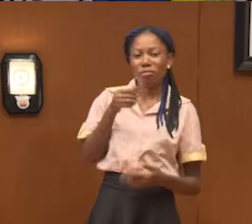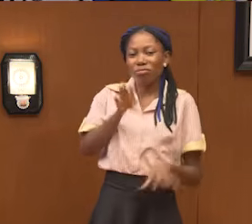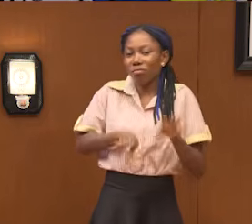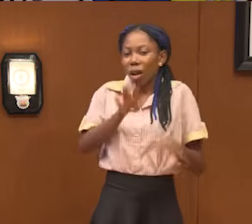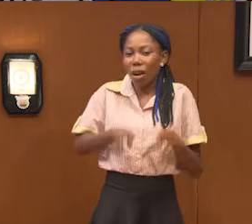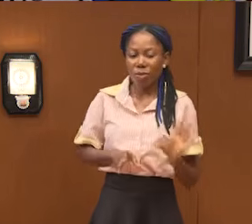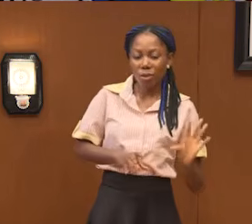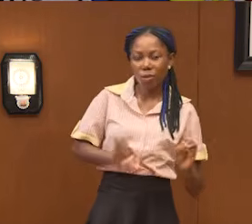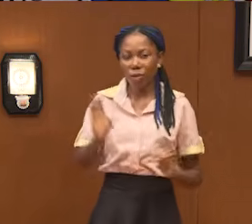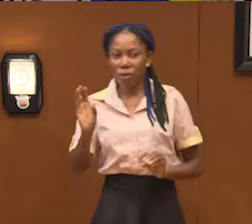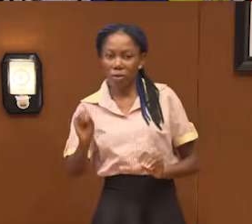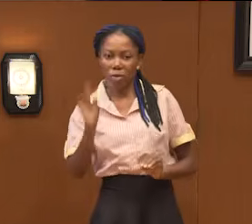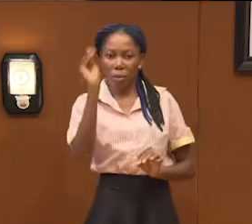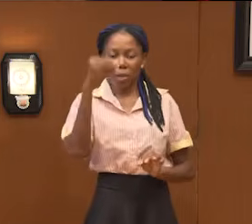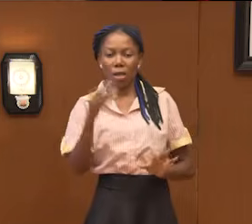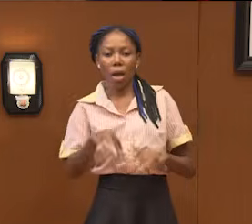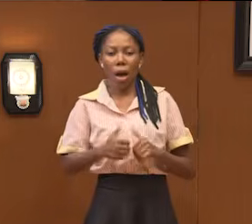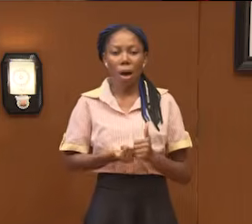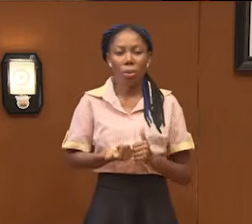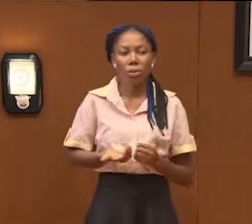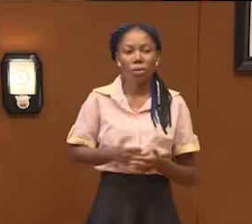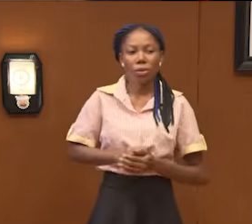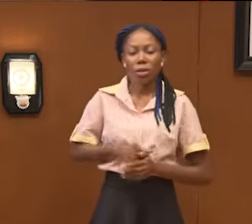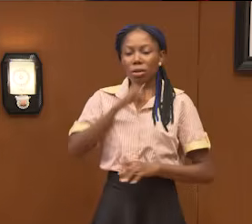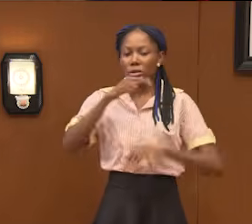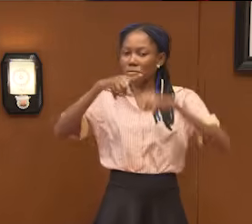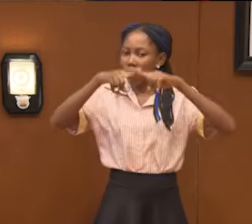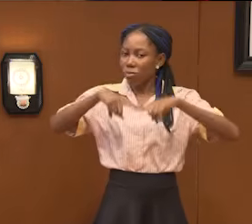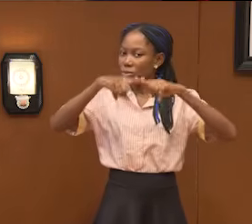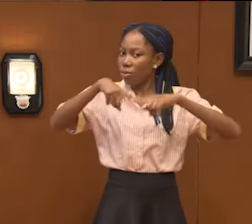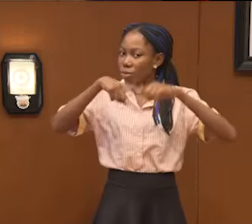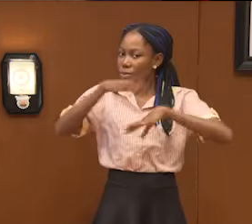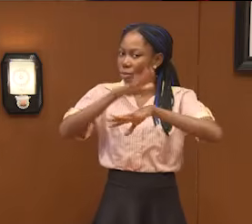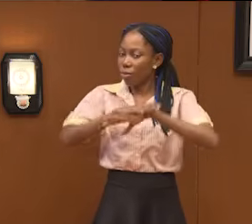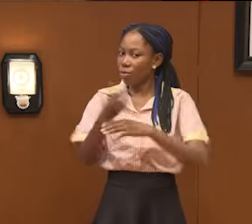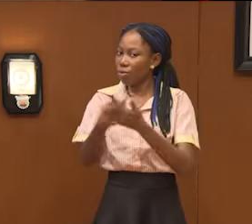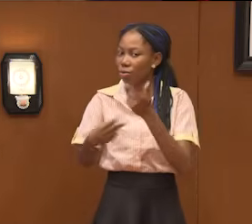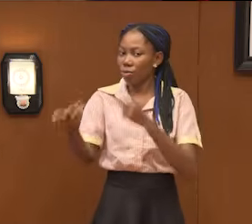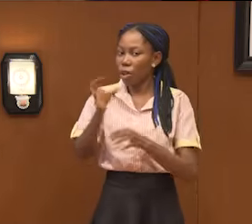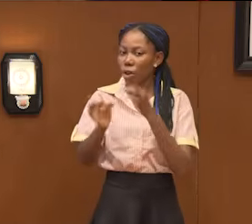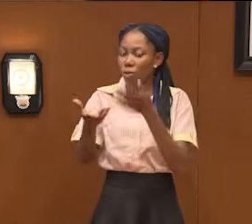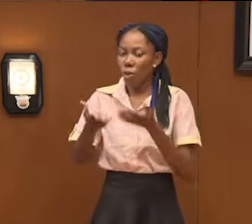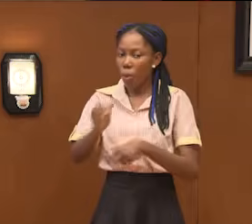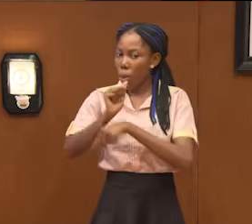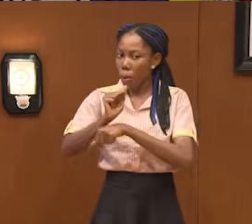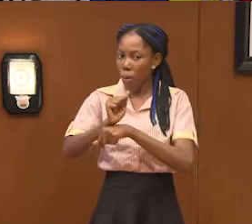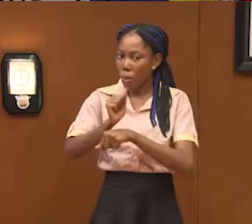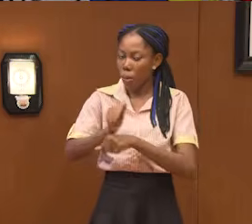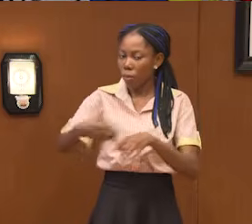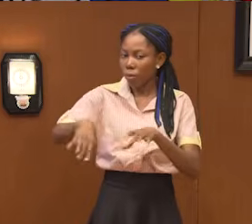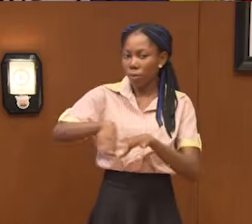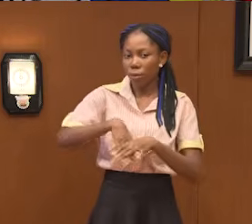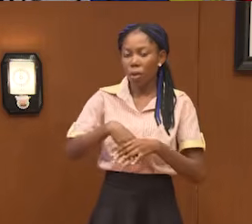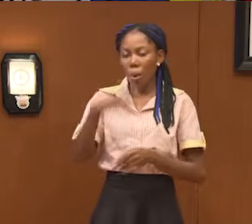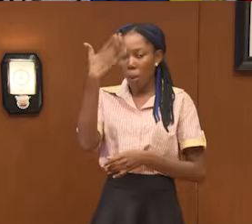him. Yes. Do you understand? Everything depends on you now, whether you want to make your marriage to work or not. Because we